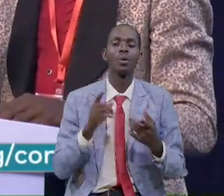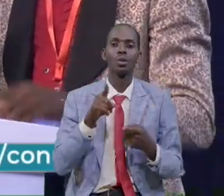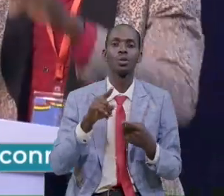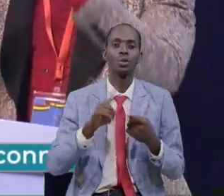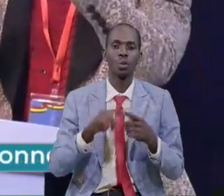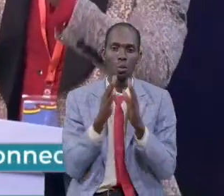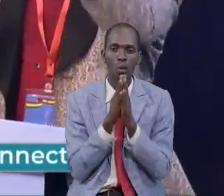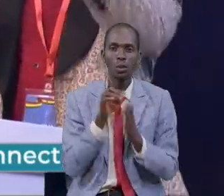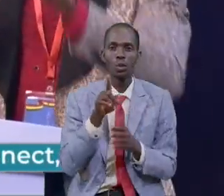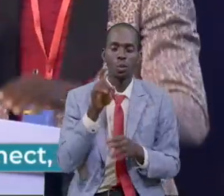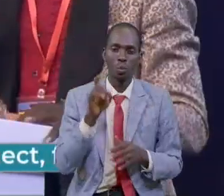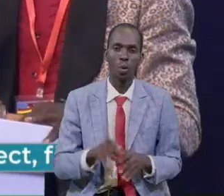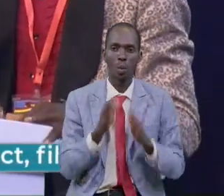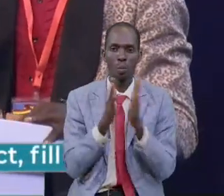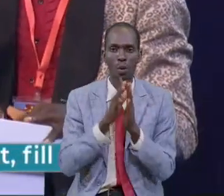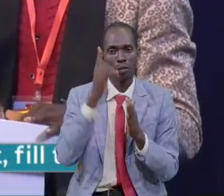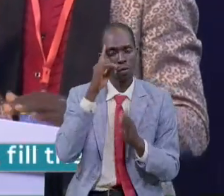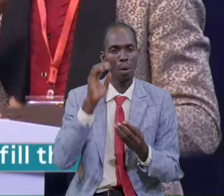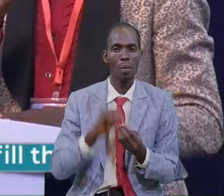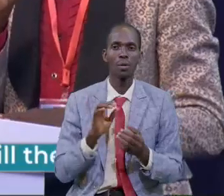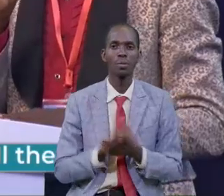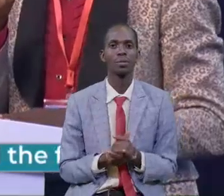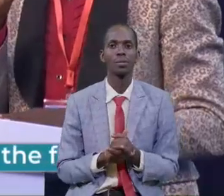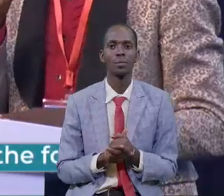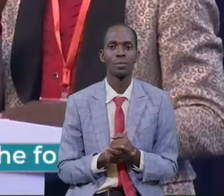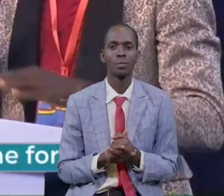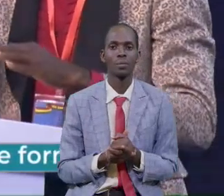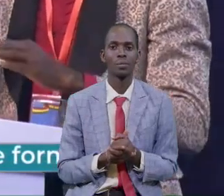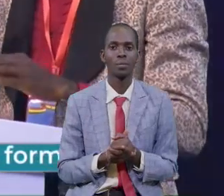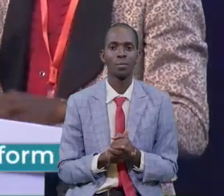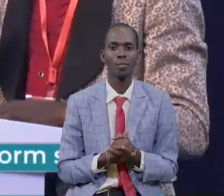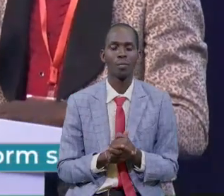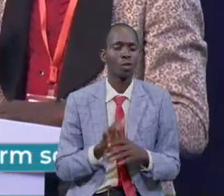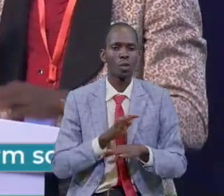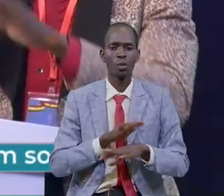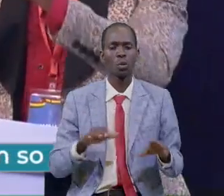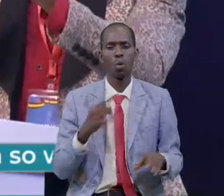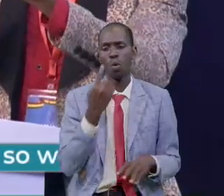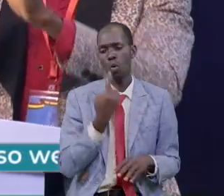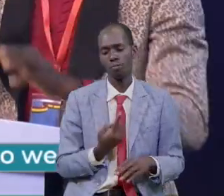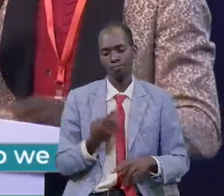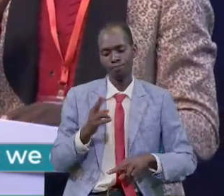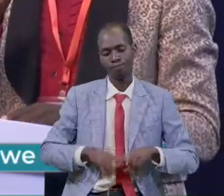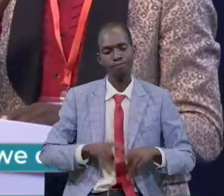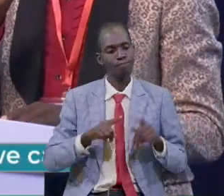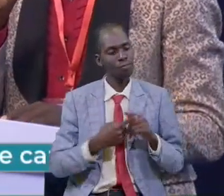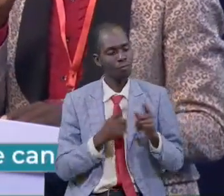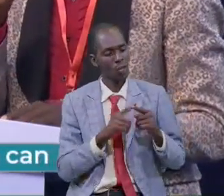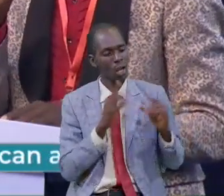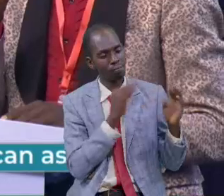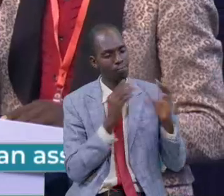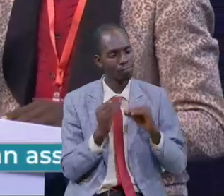for more. Don't just sit down and be talking. Be